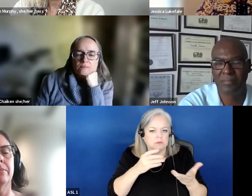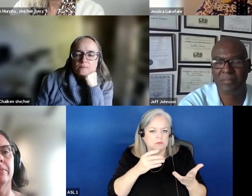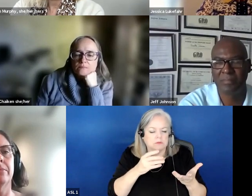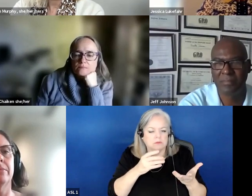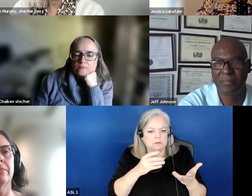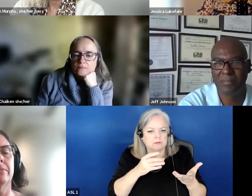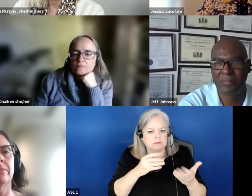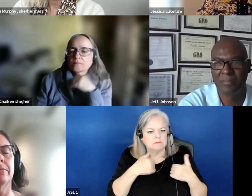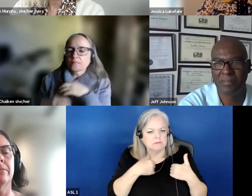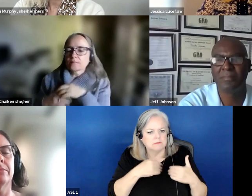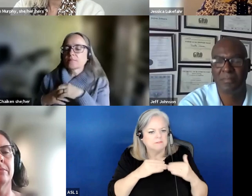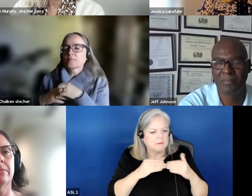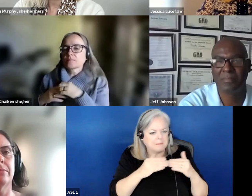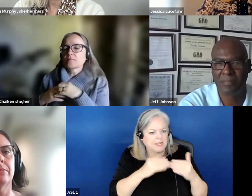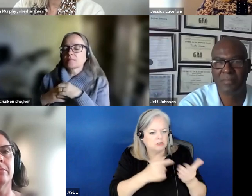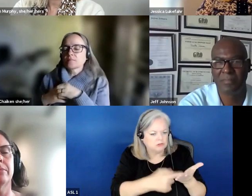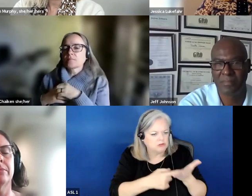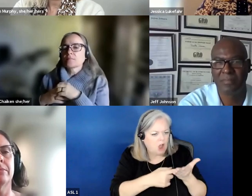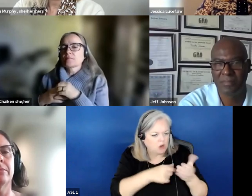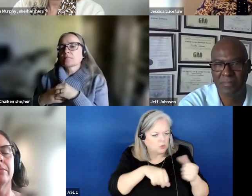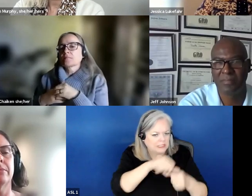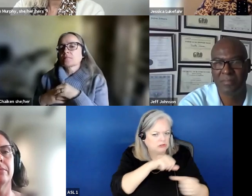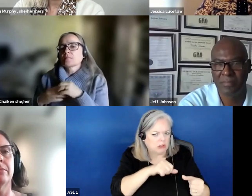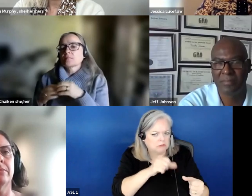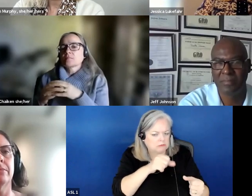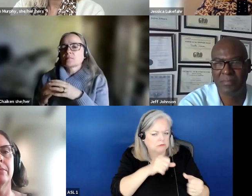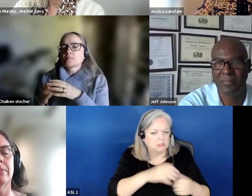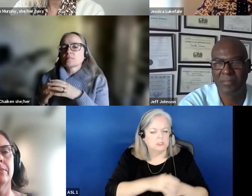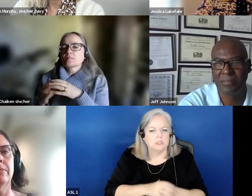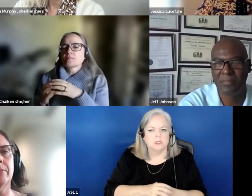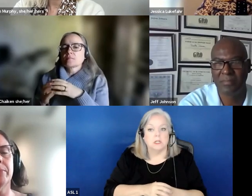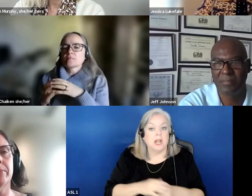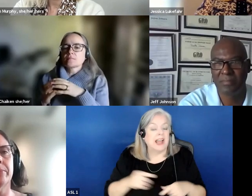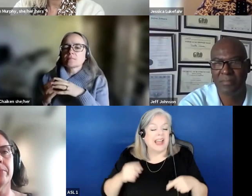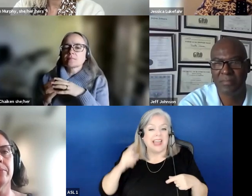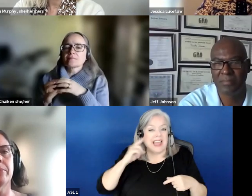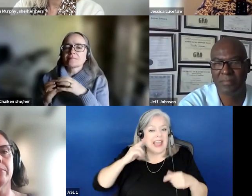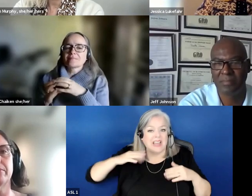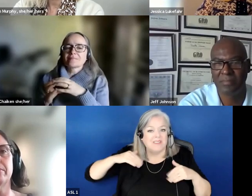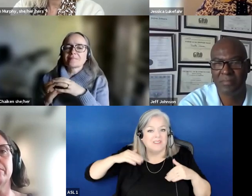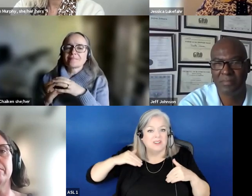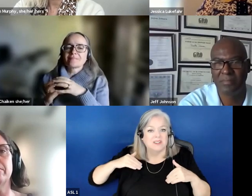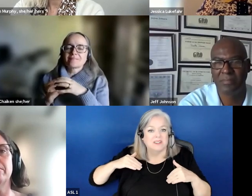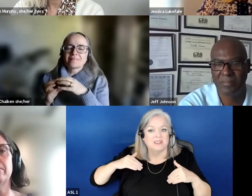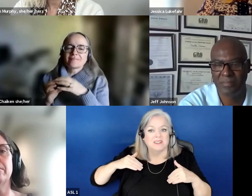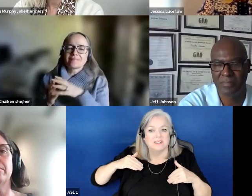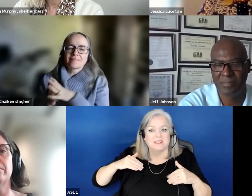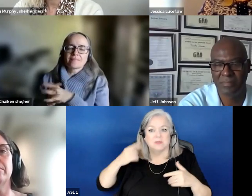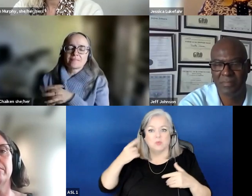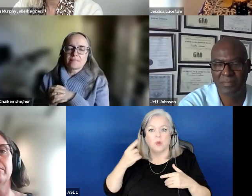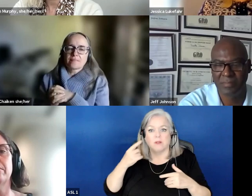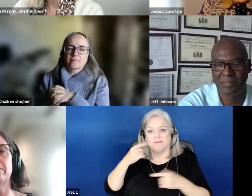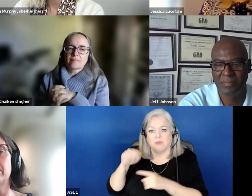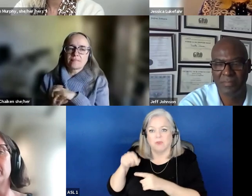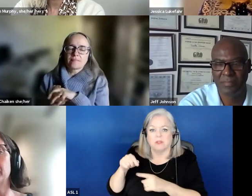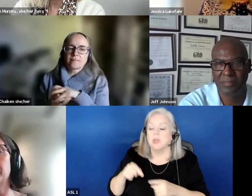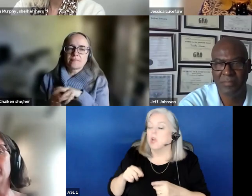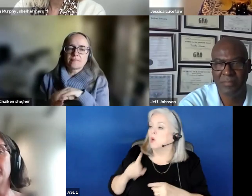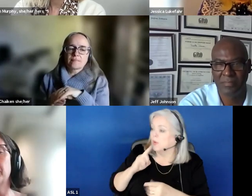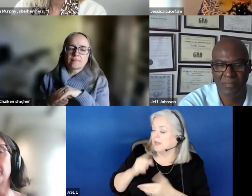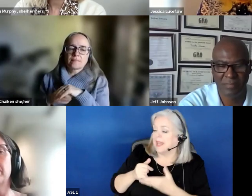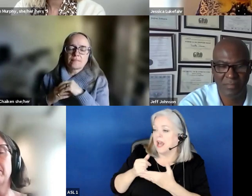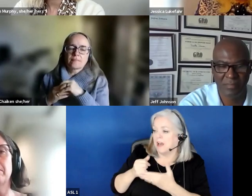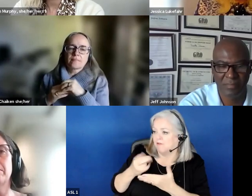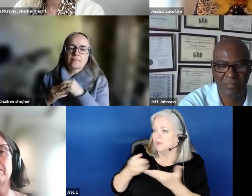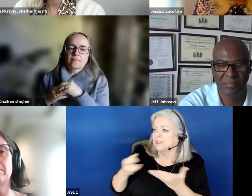talk to each other and I haven't heard one on physical really helpful resources Jessica yeah so